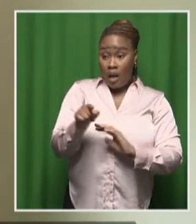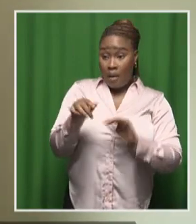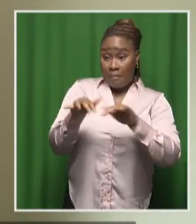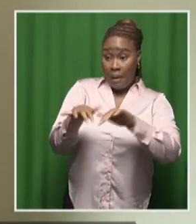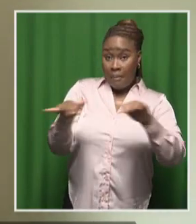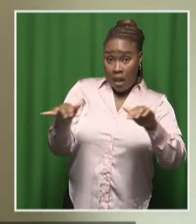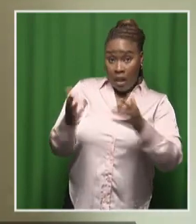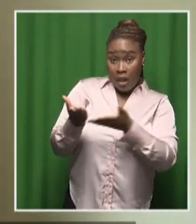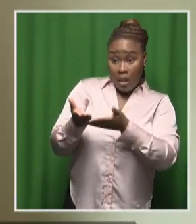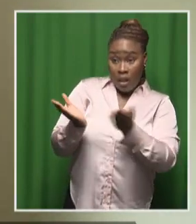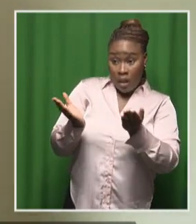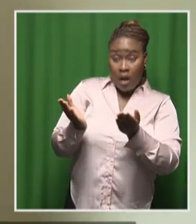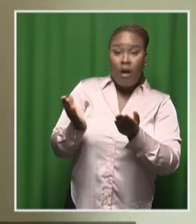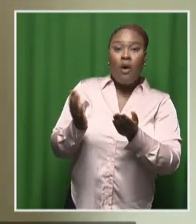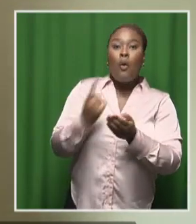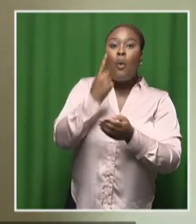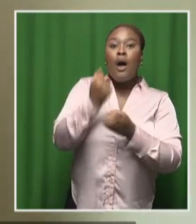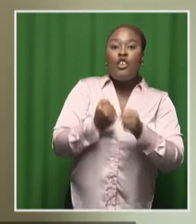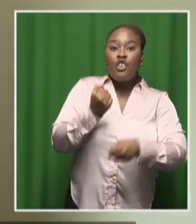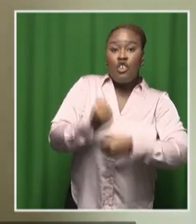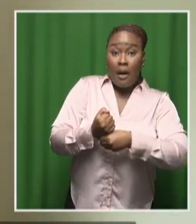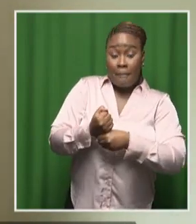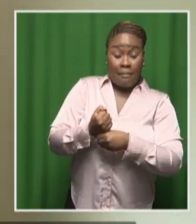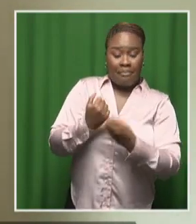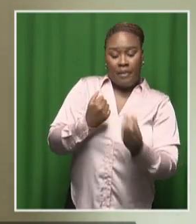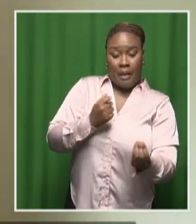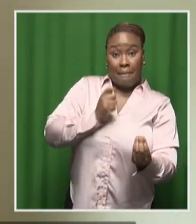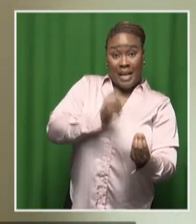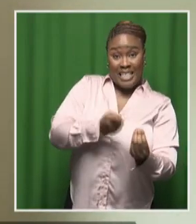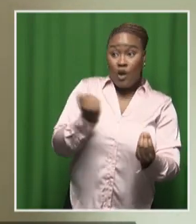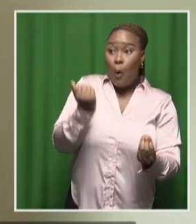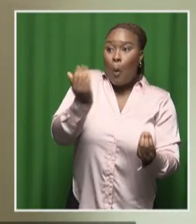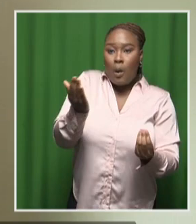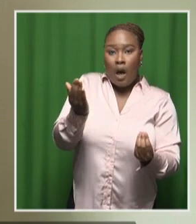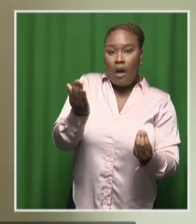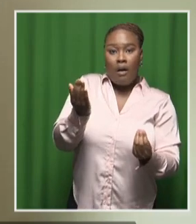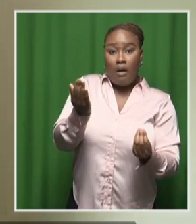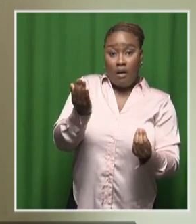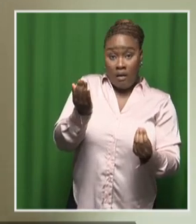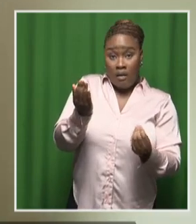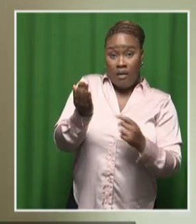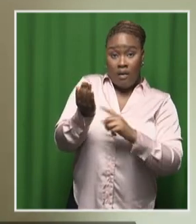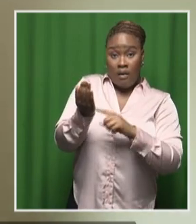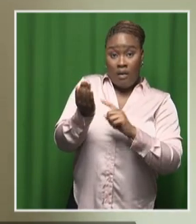persons after 1 year that the maintenance order has not yet been